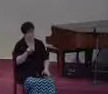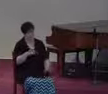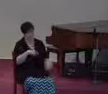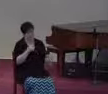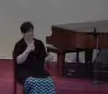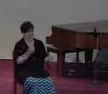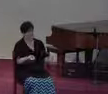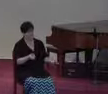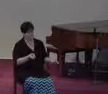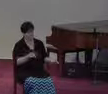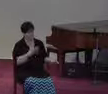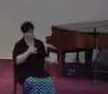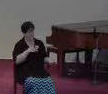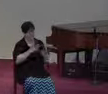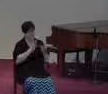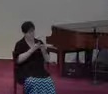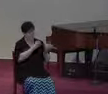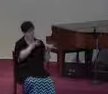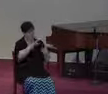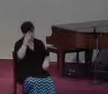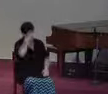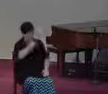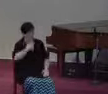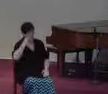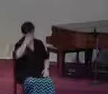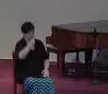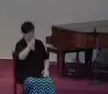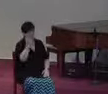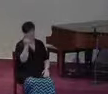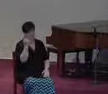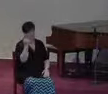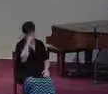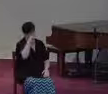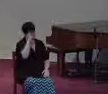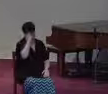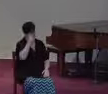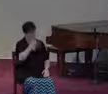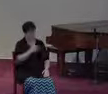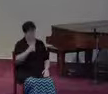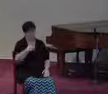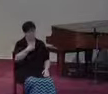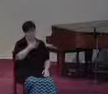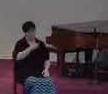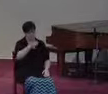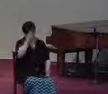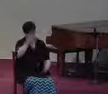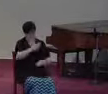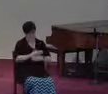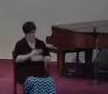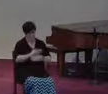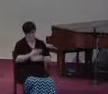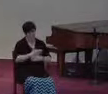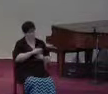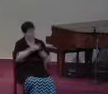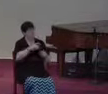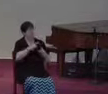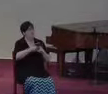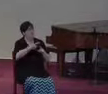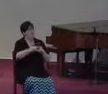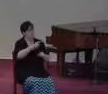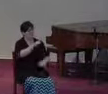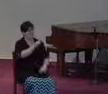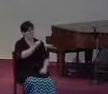Island, Hawaii, last summer. My son and I rented a kayak and we went out together. We had a great time. And I thought,